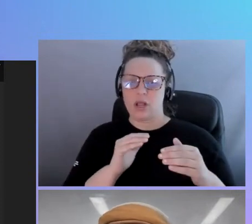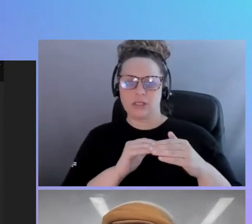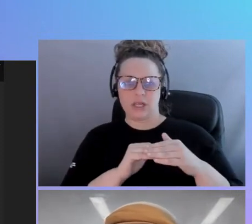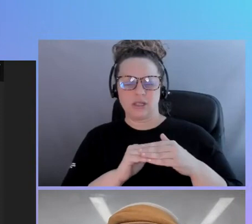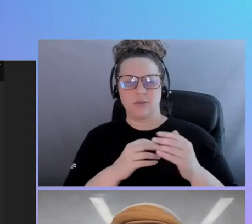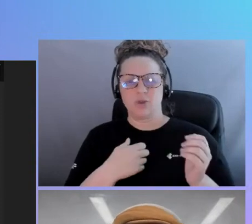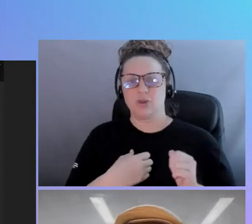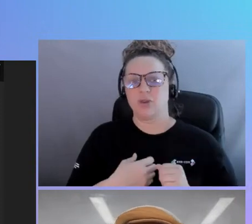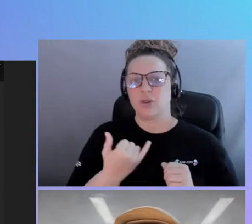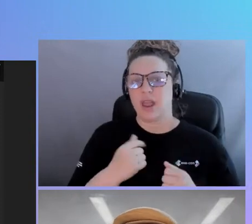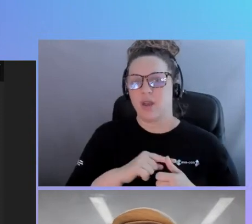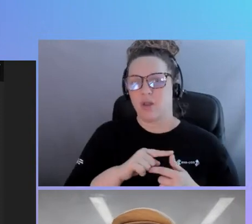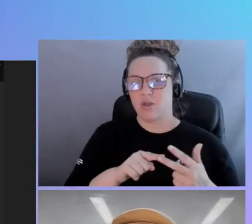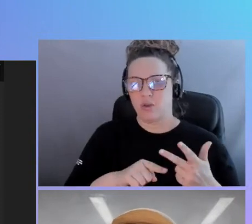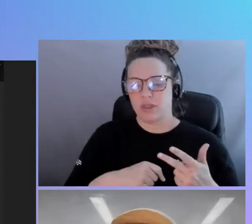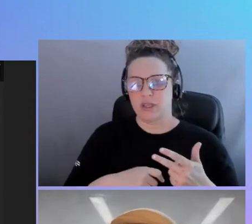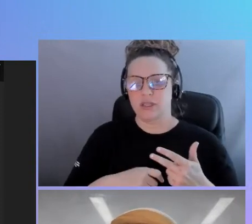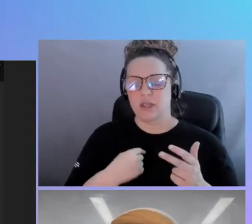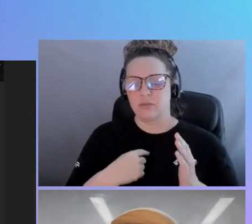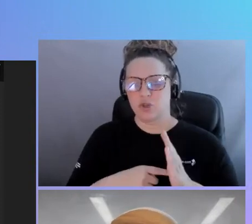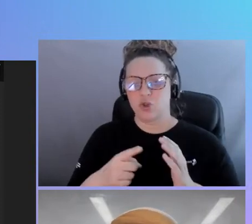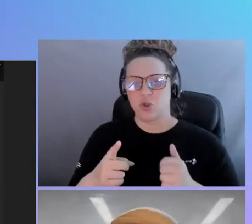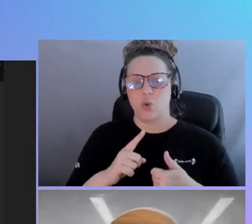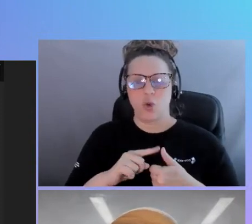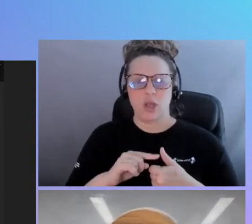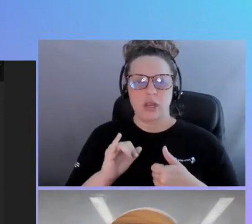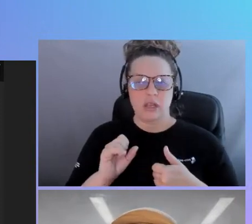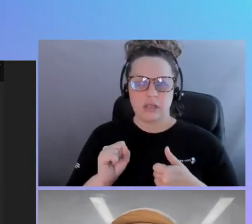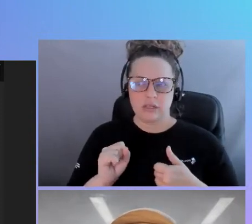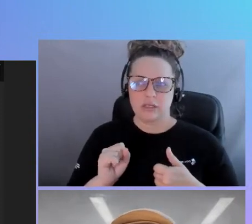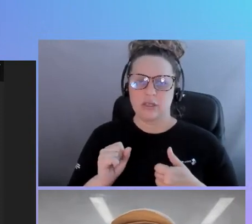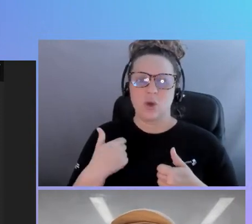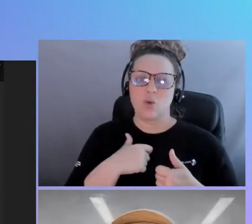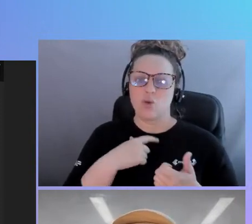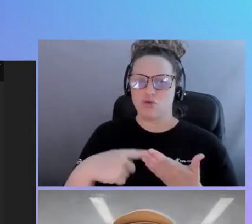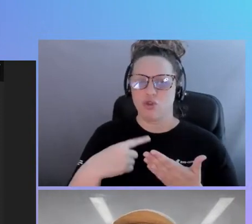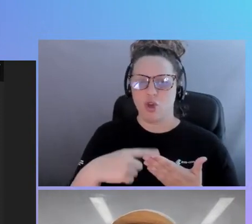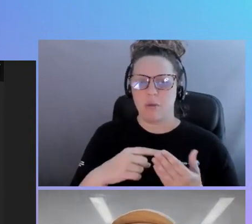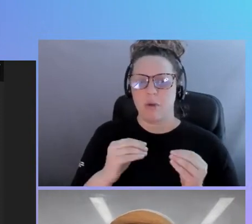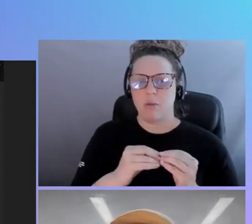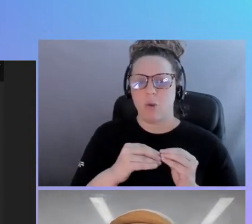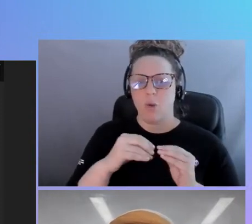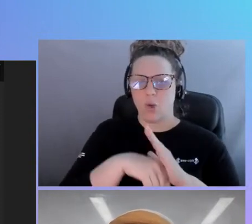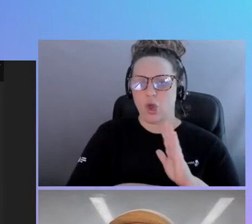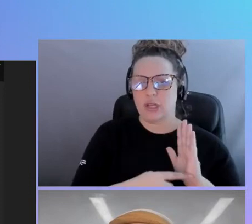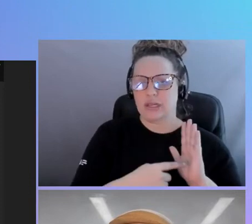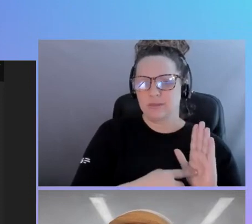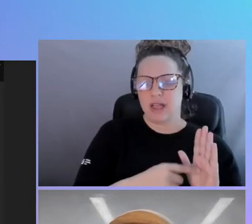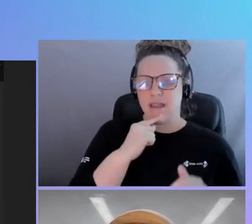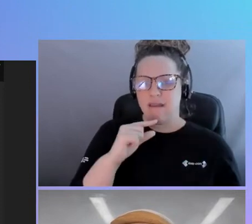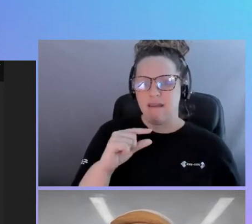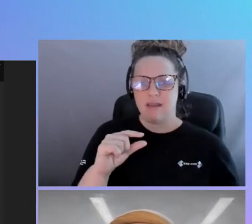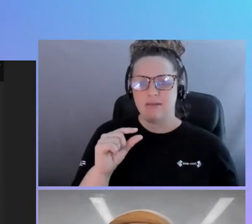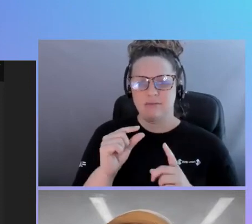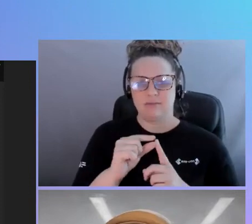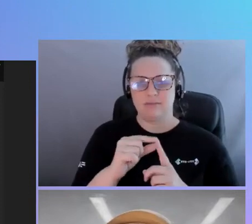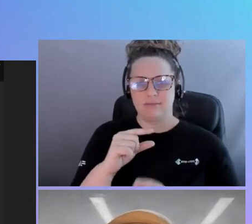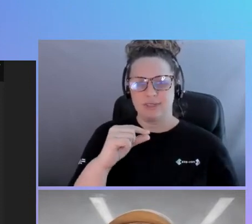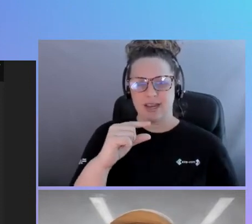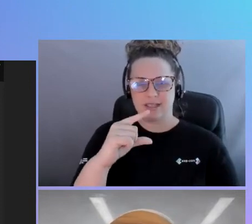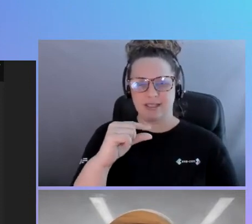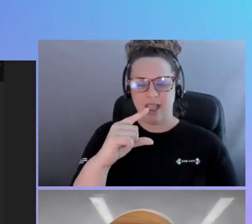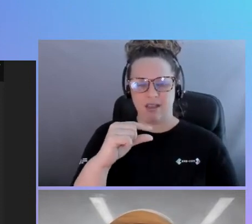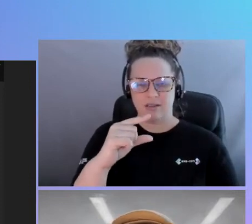So I'm going to show you three things. One is um, we're going to talk a bit more about this display and text size settings,